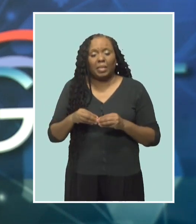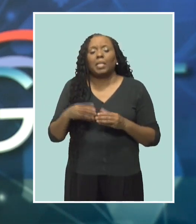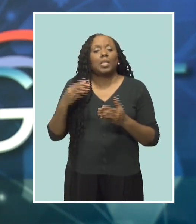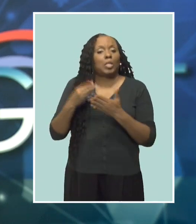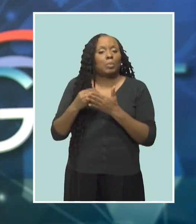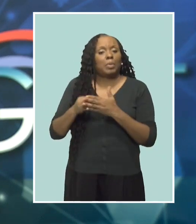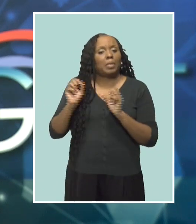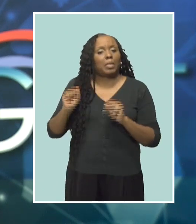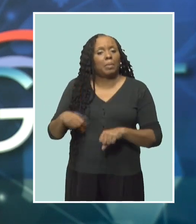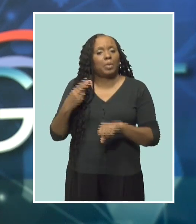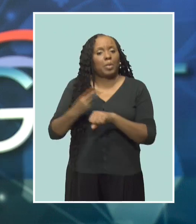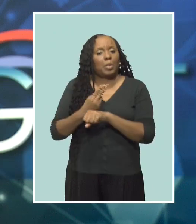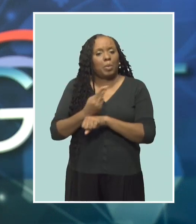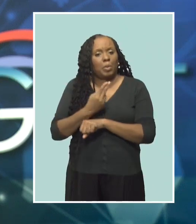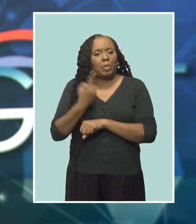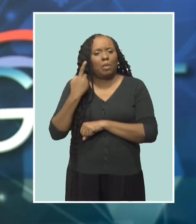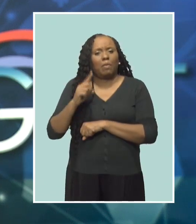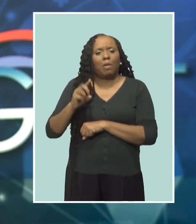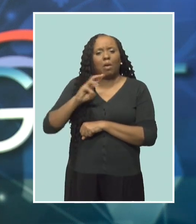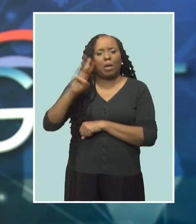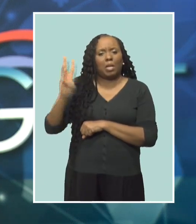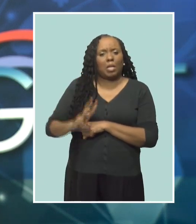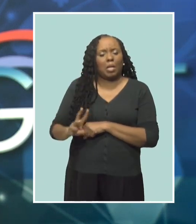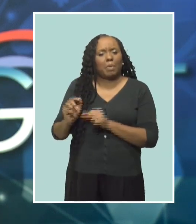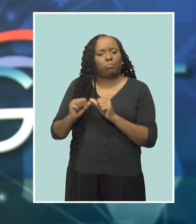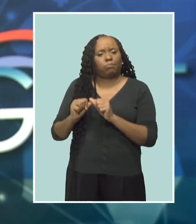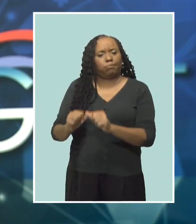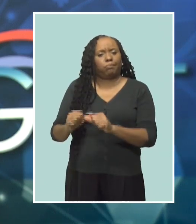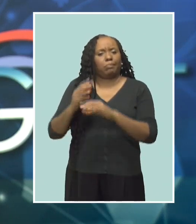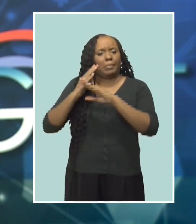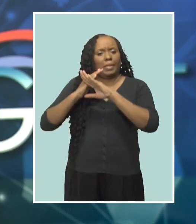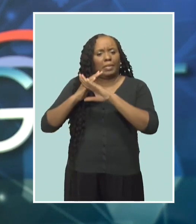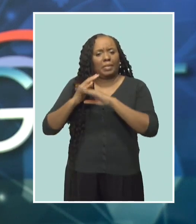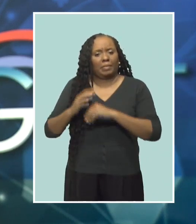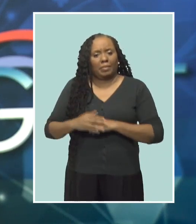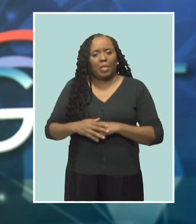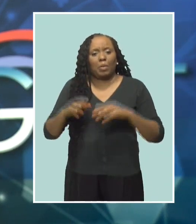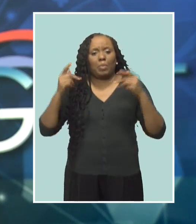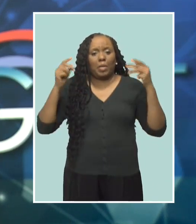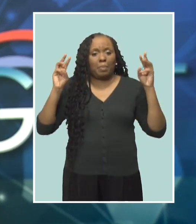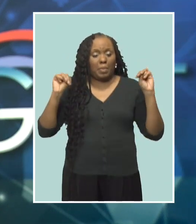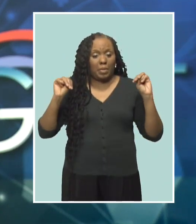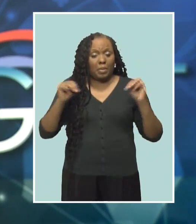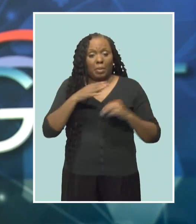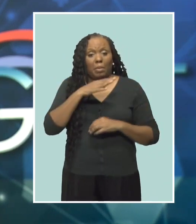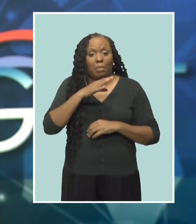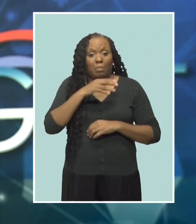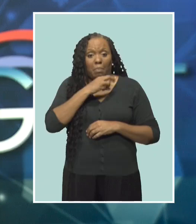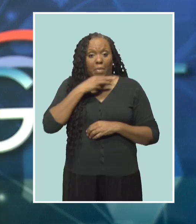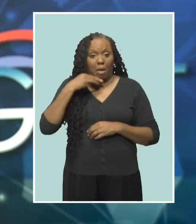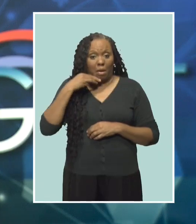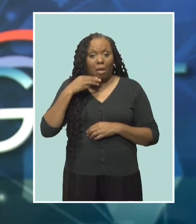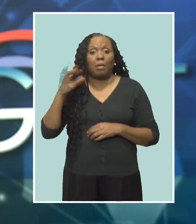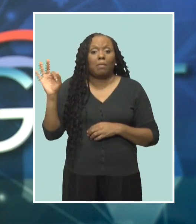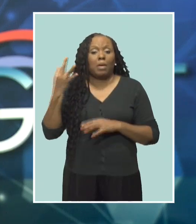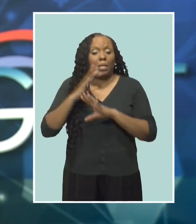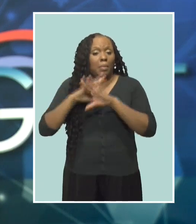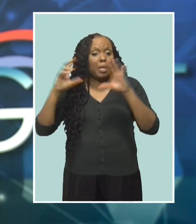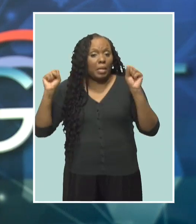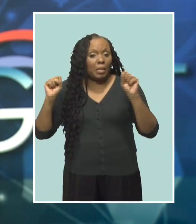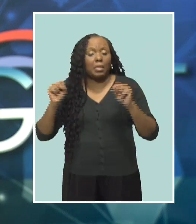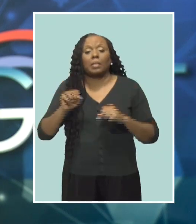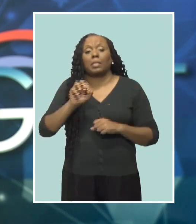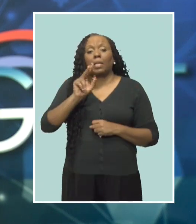climate resilience in developing countries. Prime Minister Mia Amor-Motley, French President Emmanuel Macron, and Kenya's President